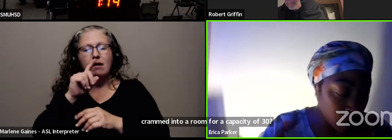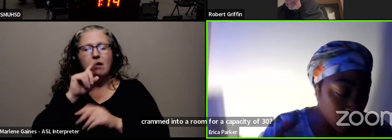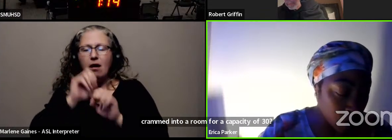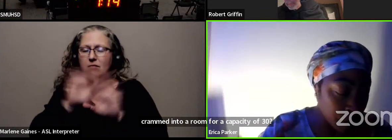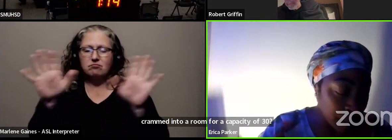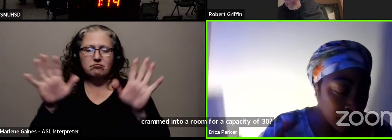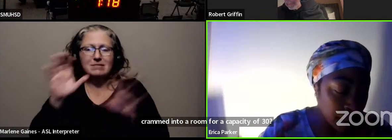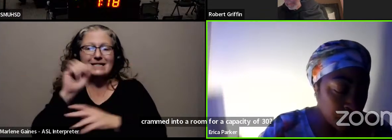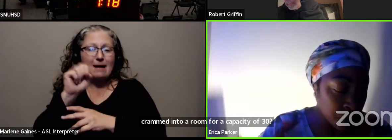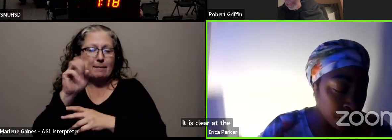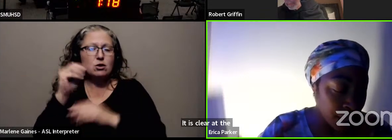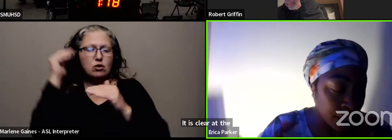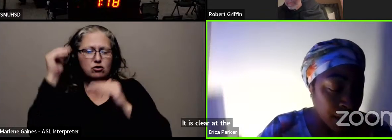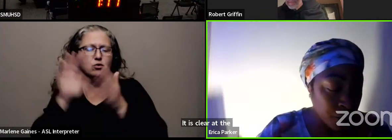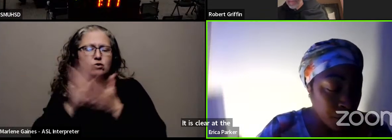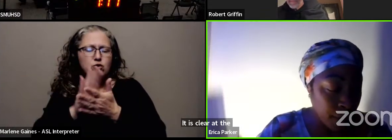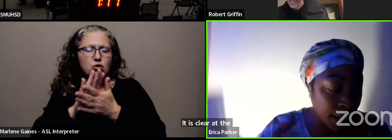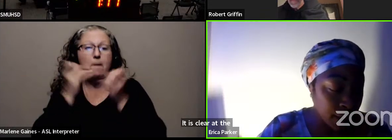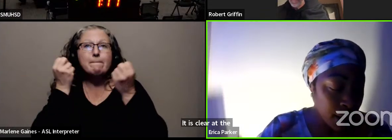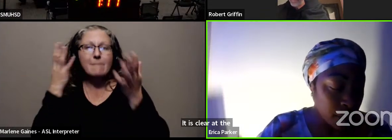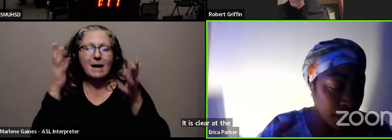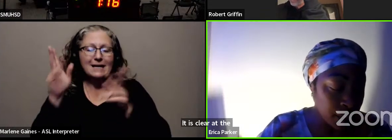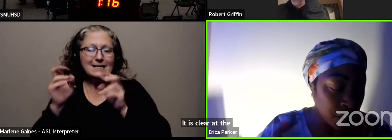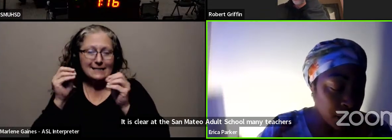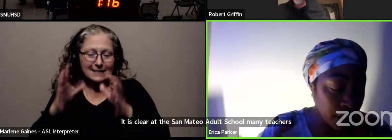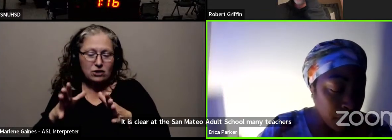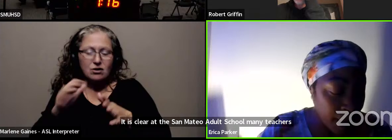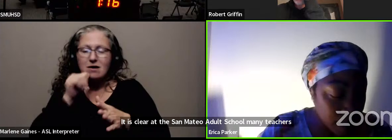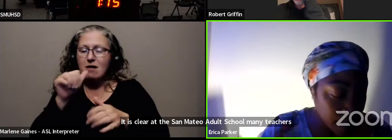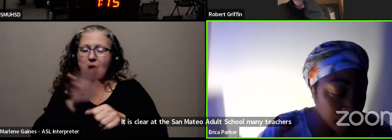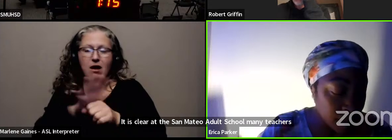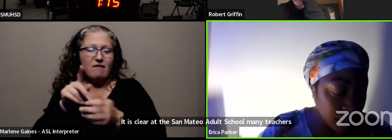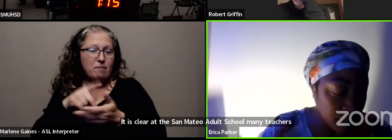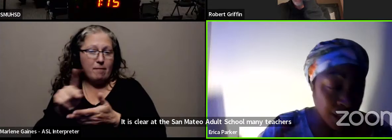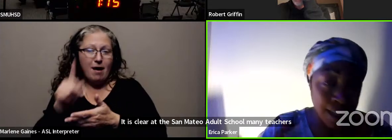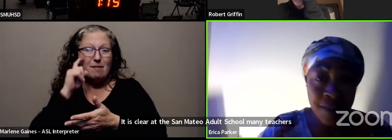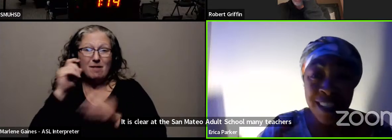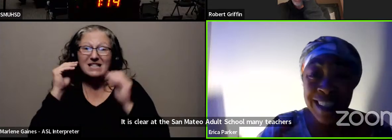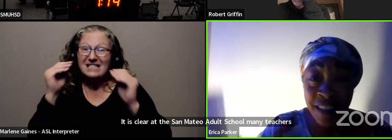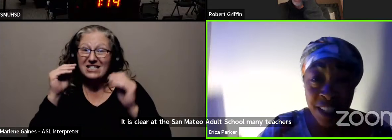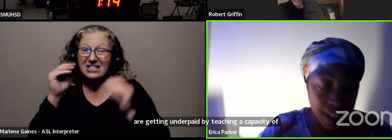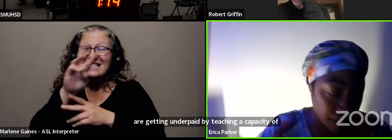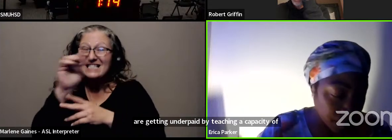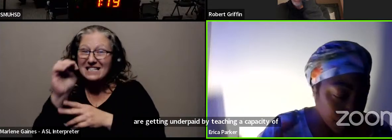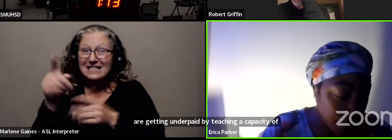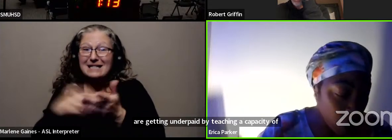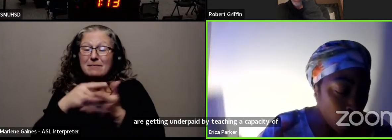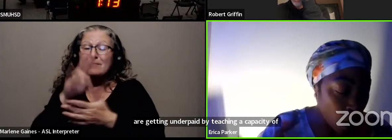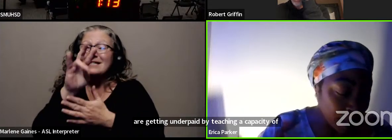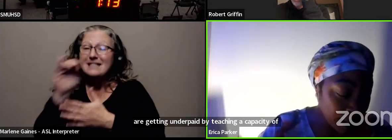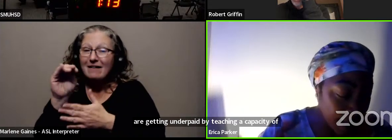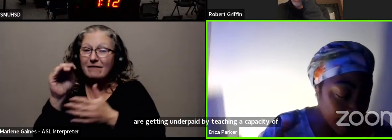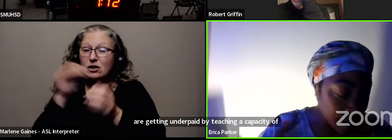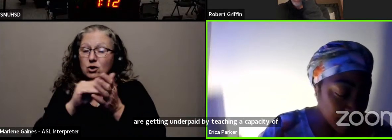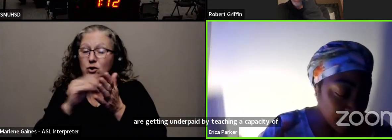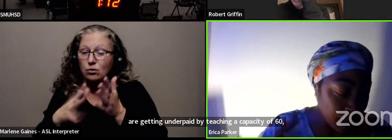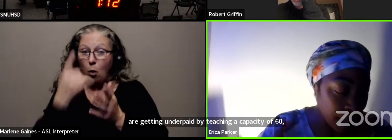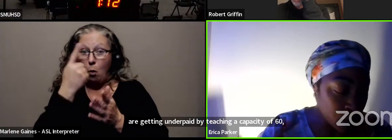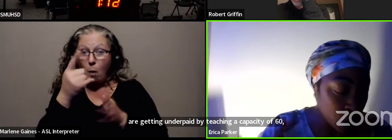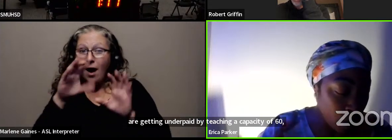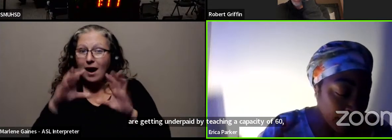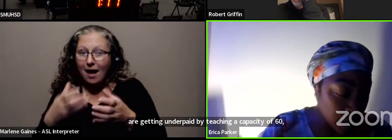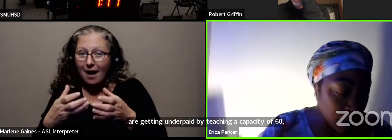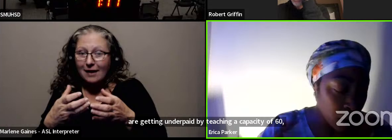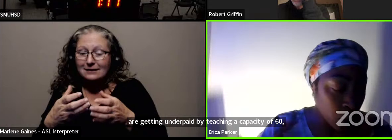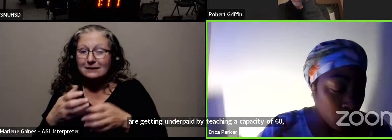Mateo Adult School, many teachers are getting underpaid by teaching a capacity of 60, even 70. One class,